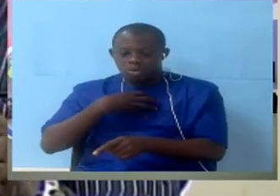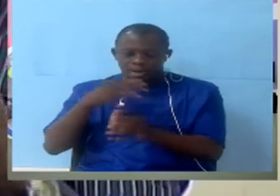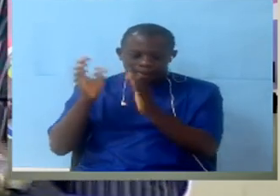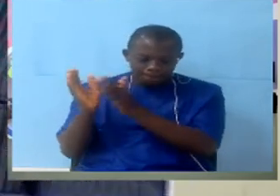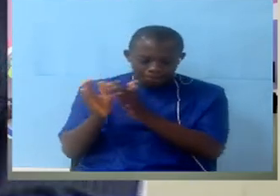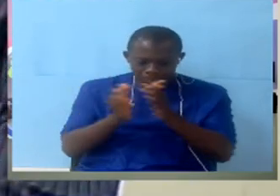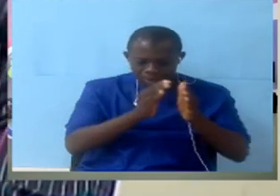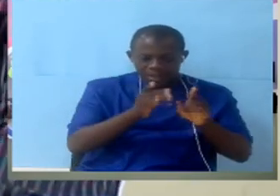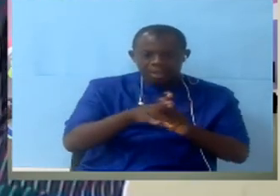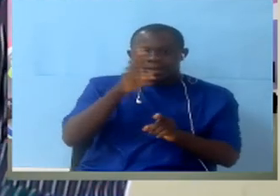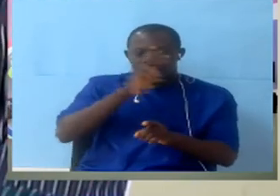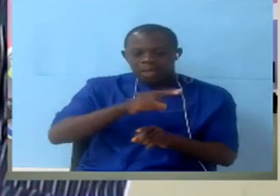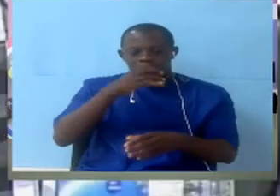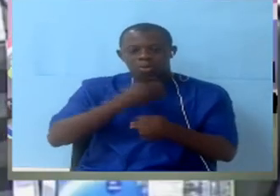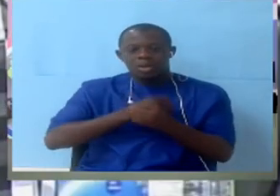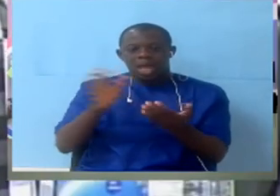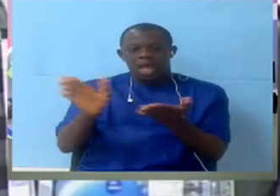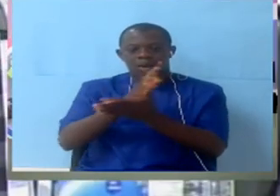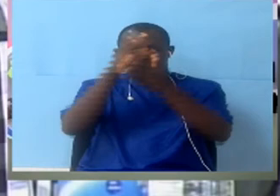the